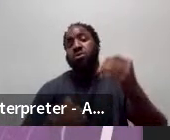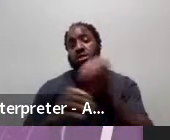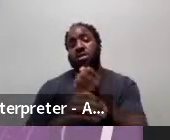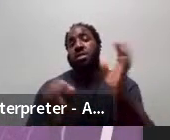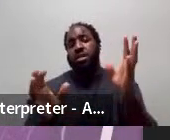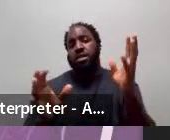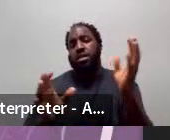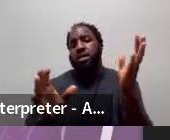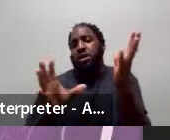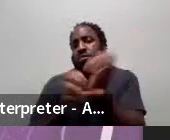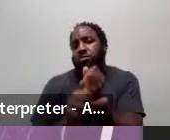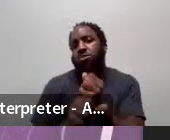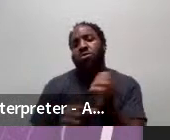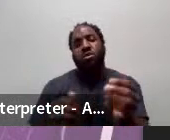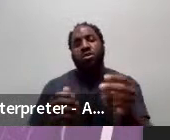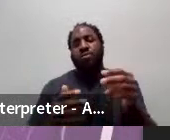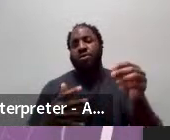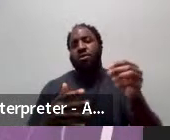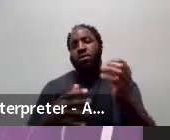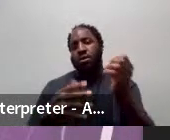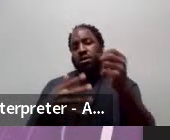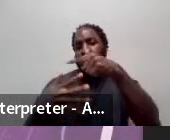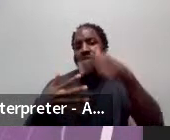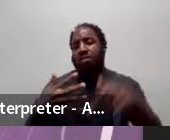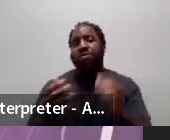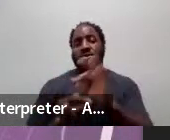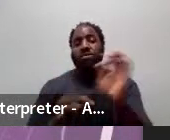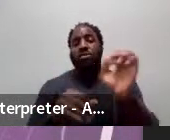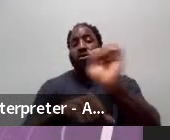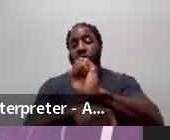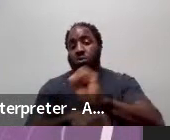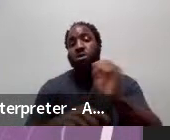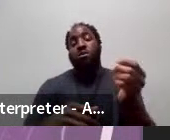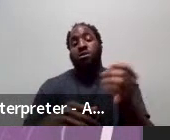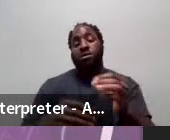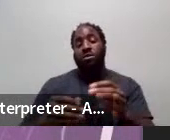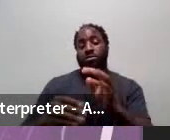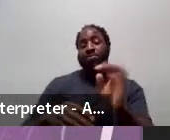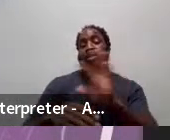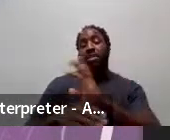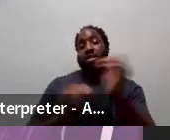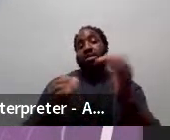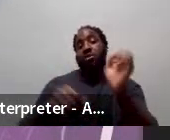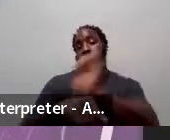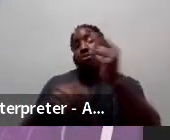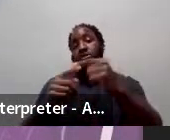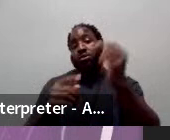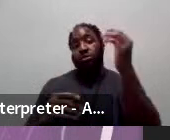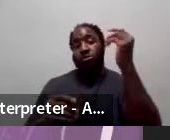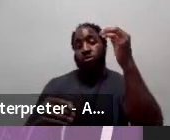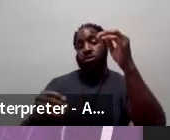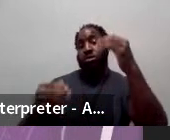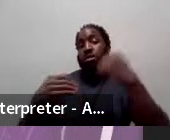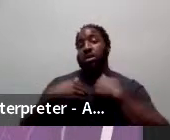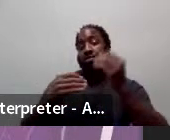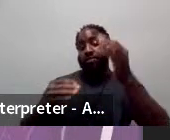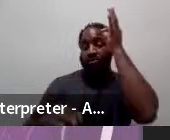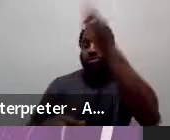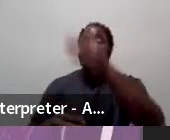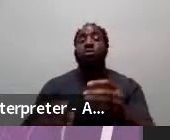overview of the work to date and the work to come. And I will note that we also